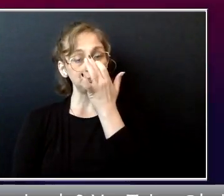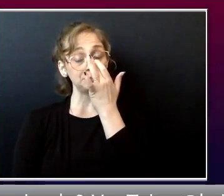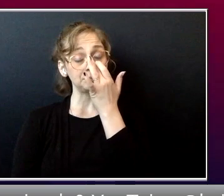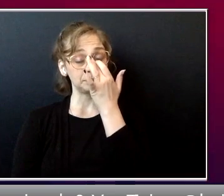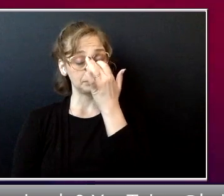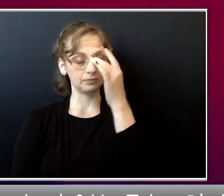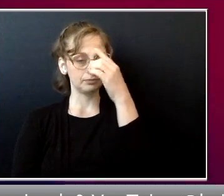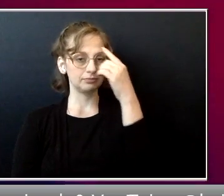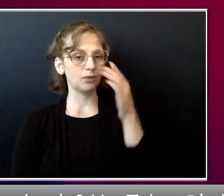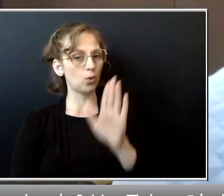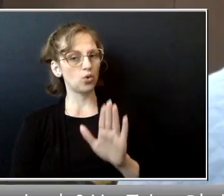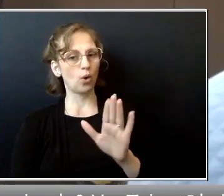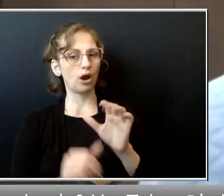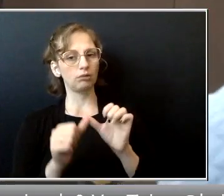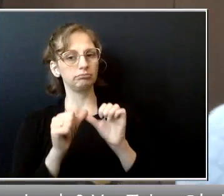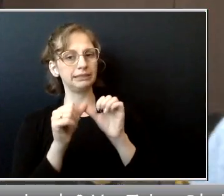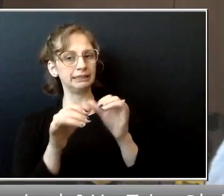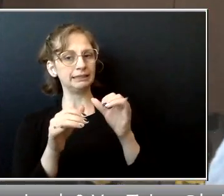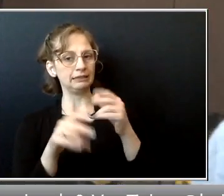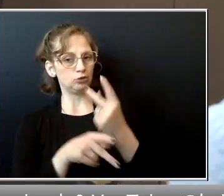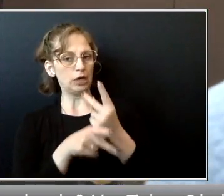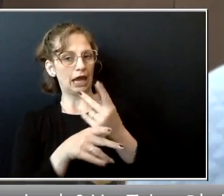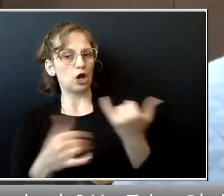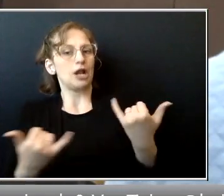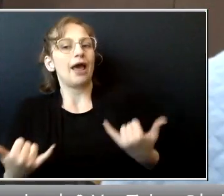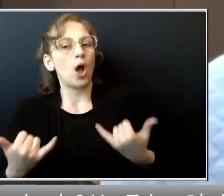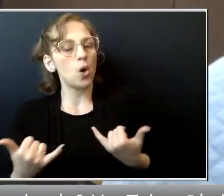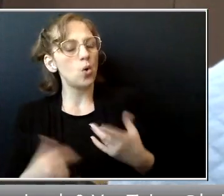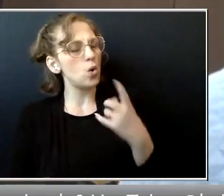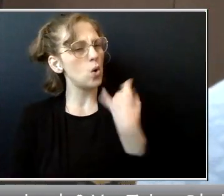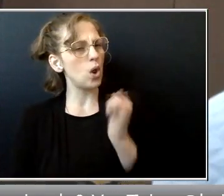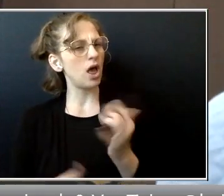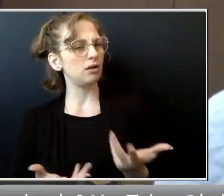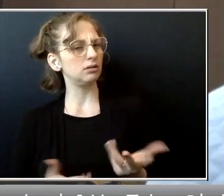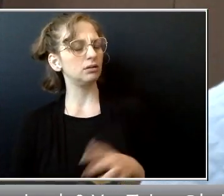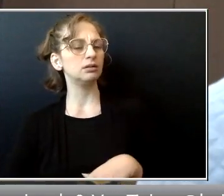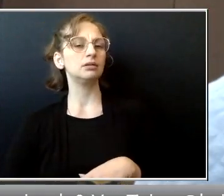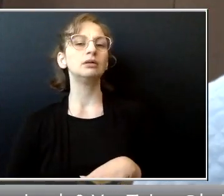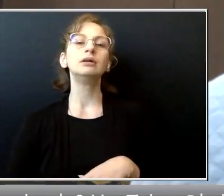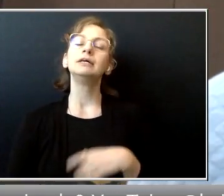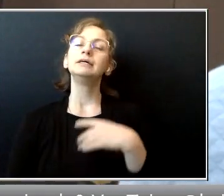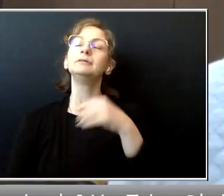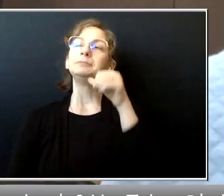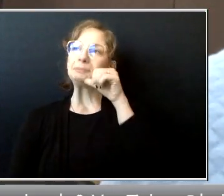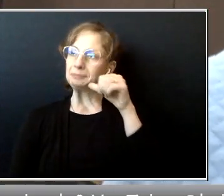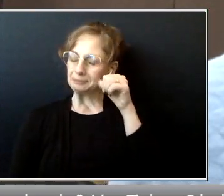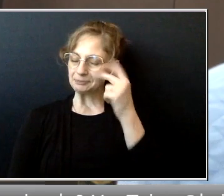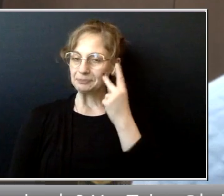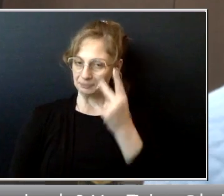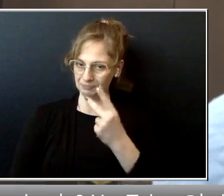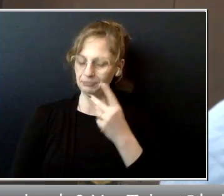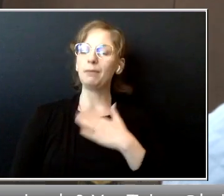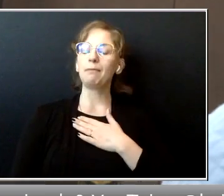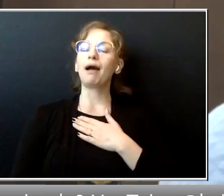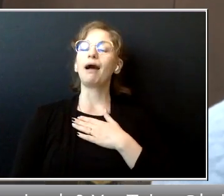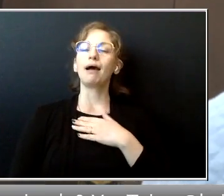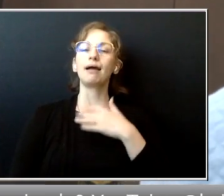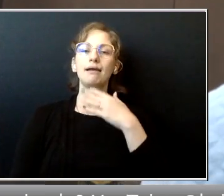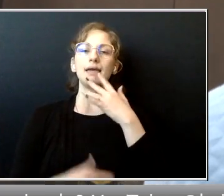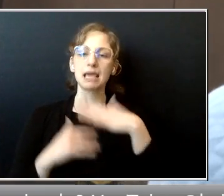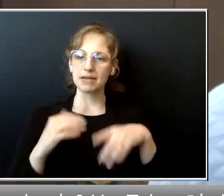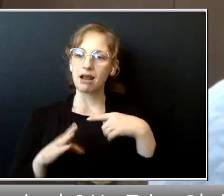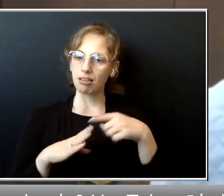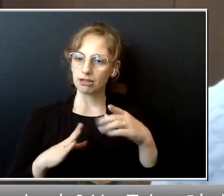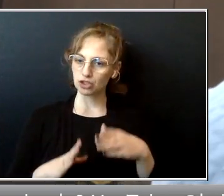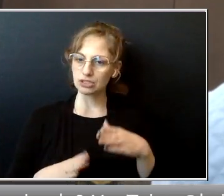look like? So right now, like I saw my hematologist yesterday. I'm going to go see Dr. Ali in about a